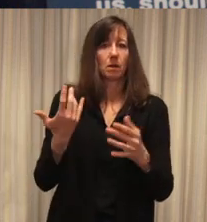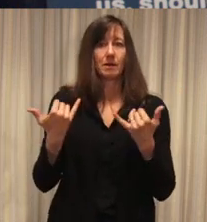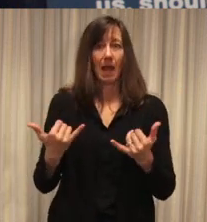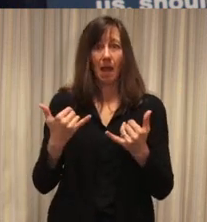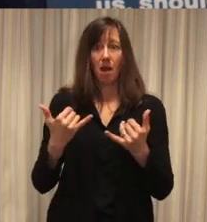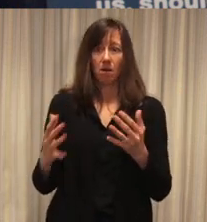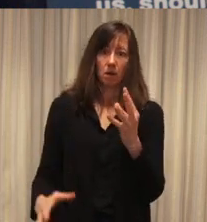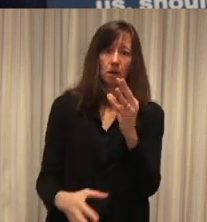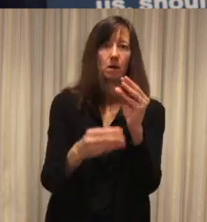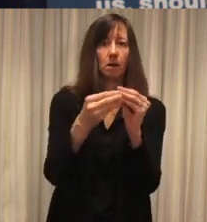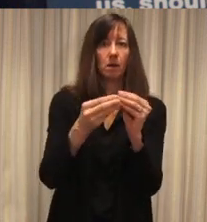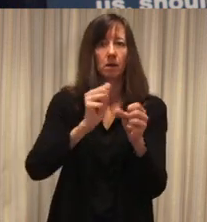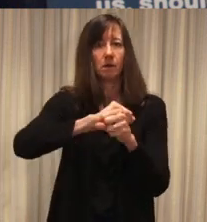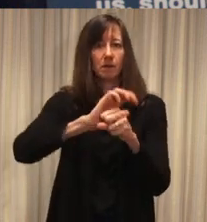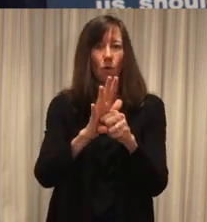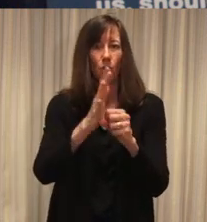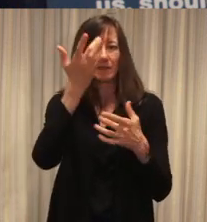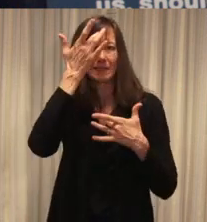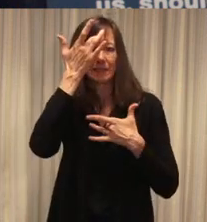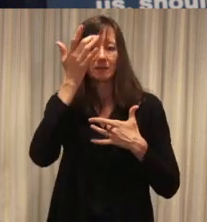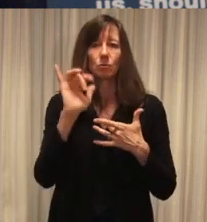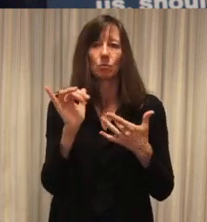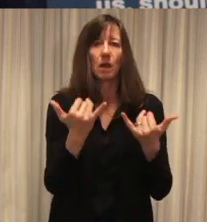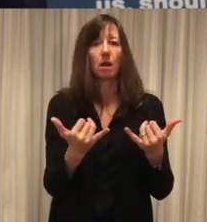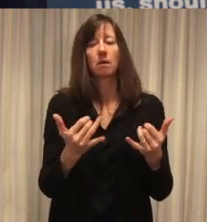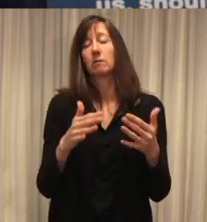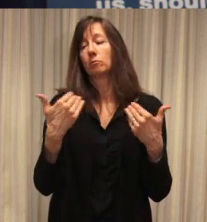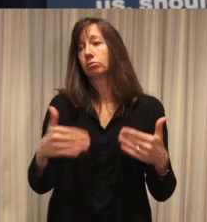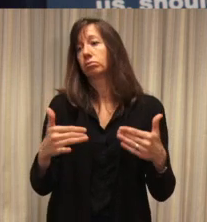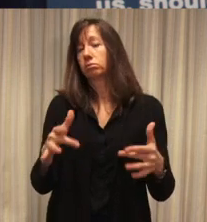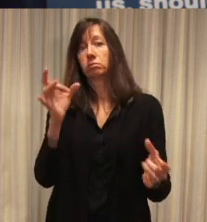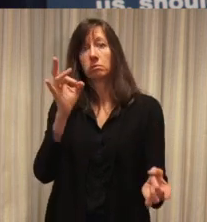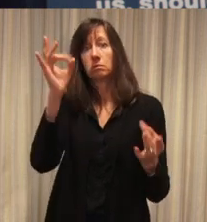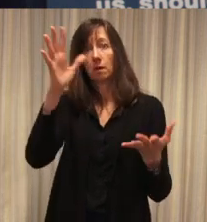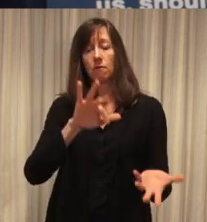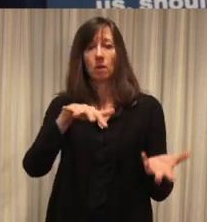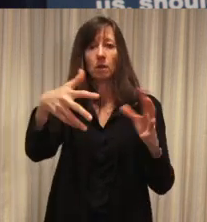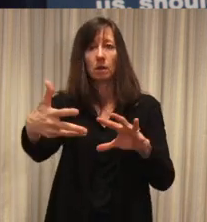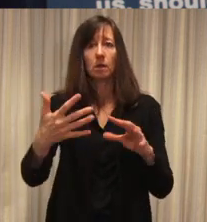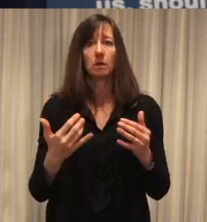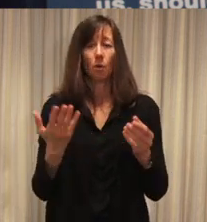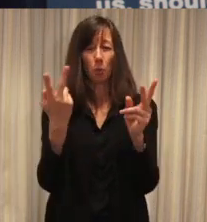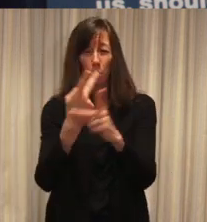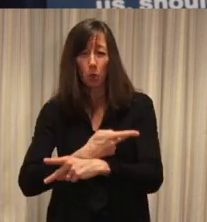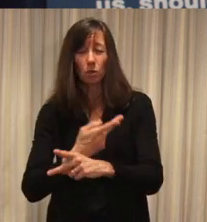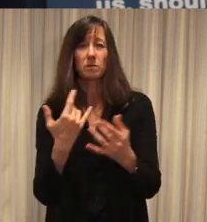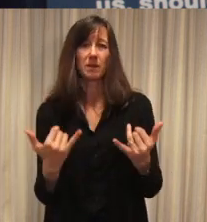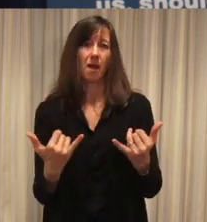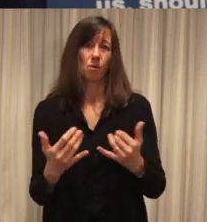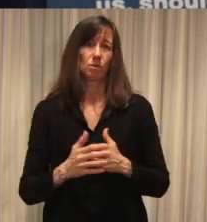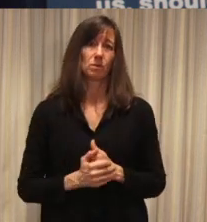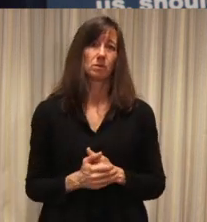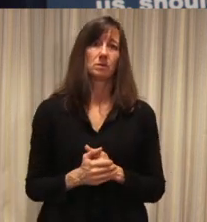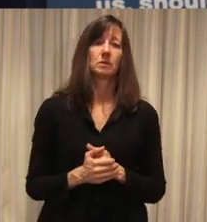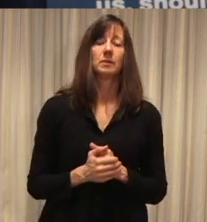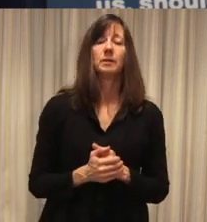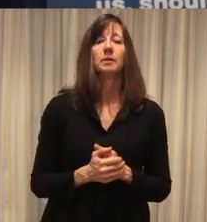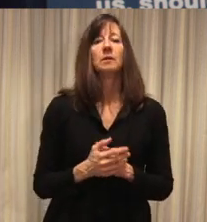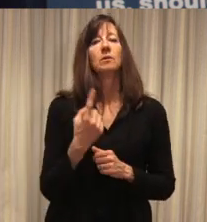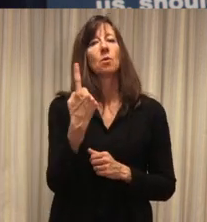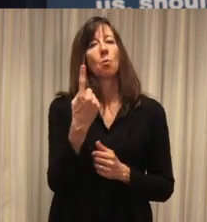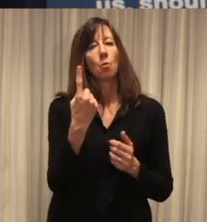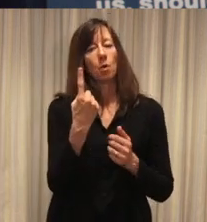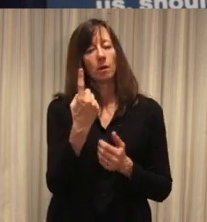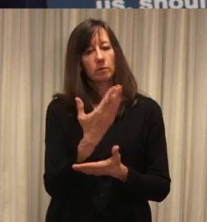add COVID to that, and it just absolutely exacerbates and builds on that problem. One of the